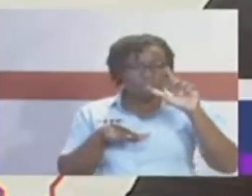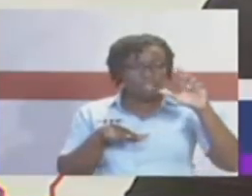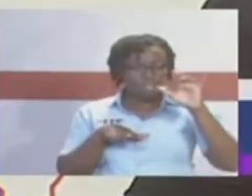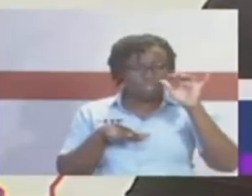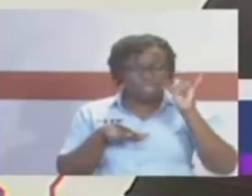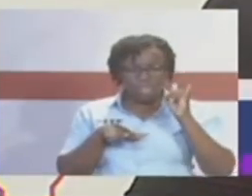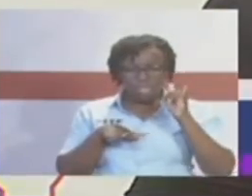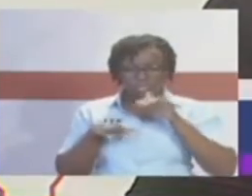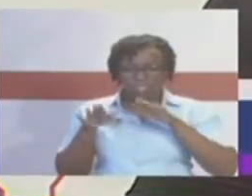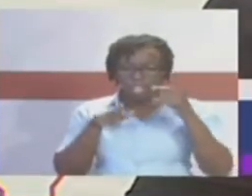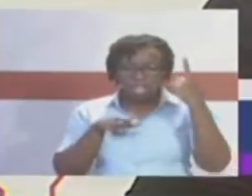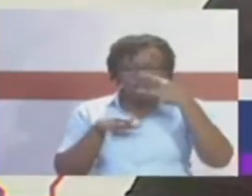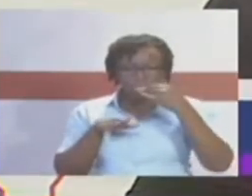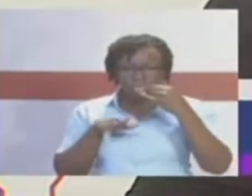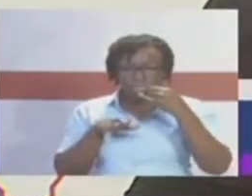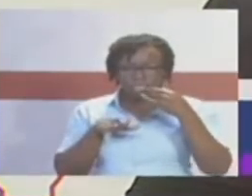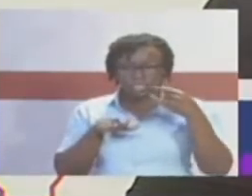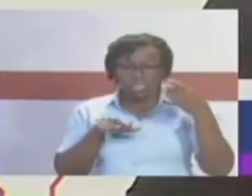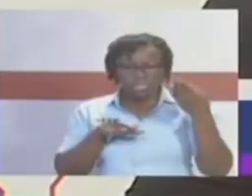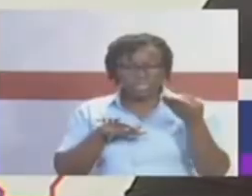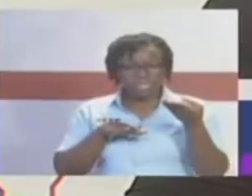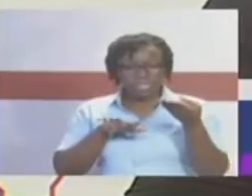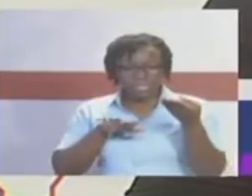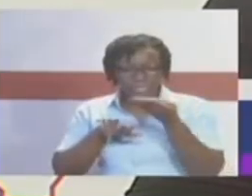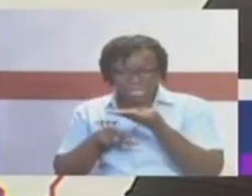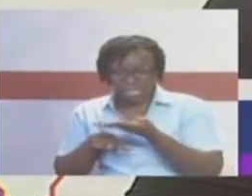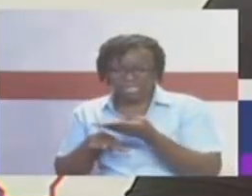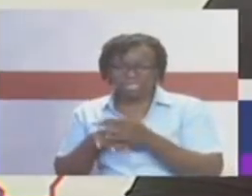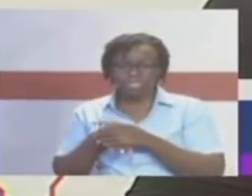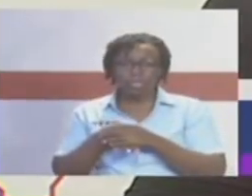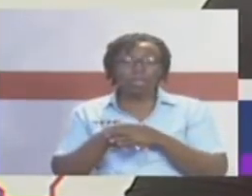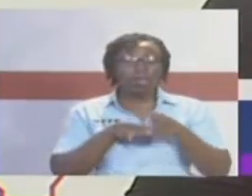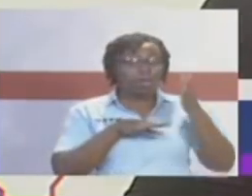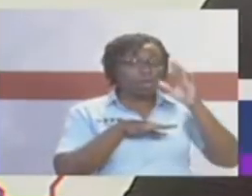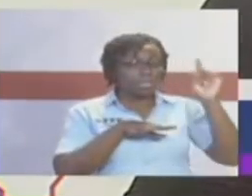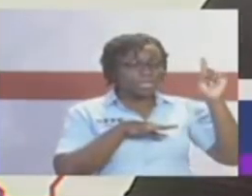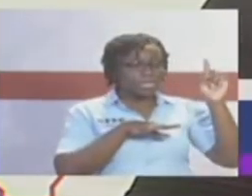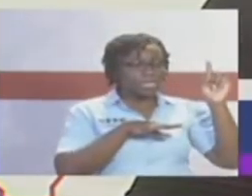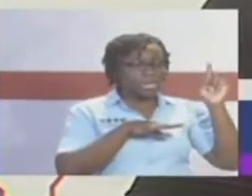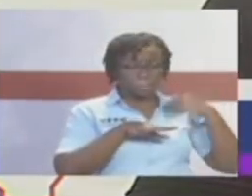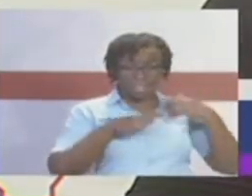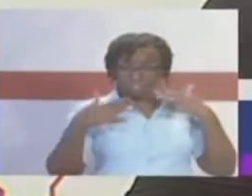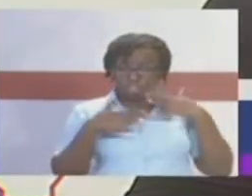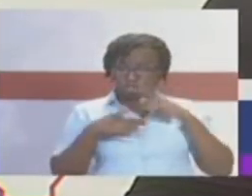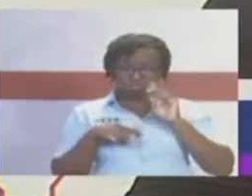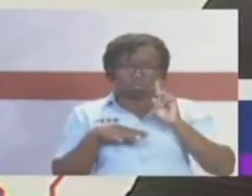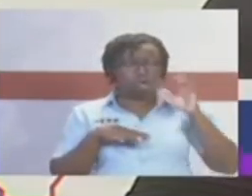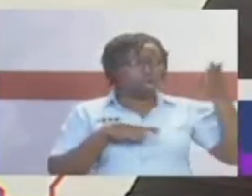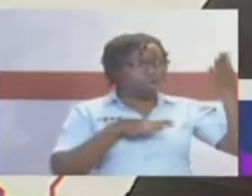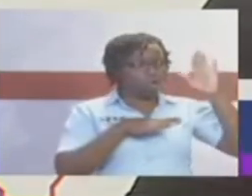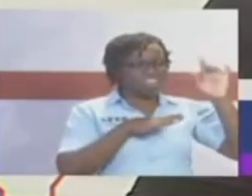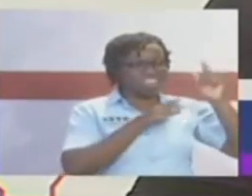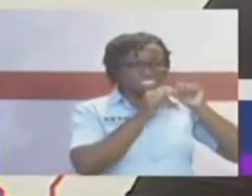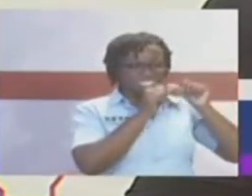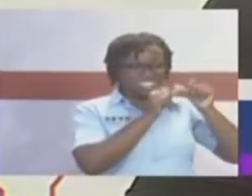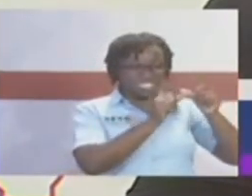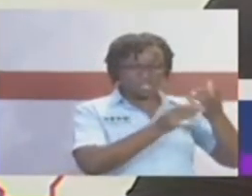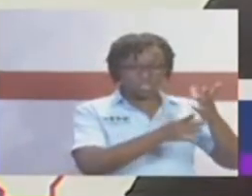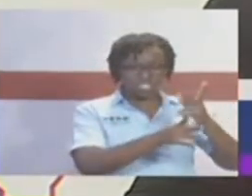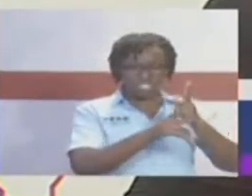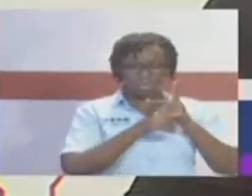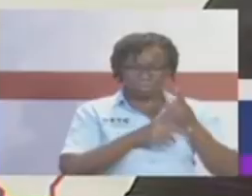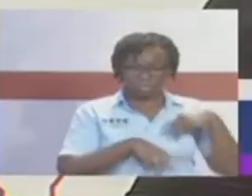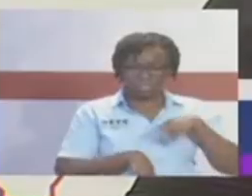me." God has kept us, and God is still keeping us. At Couva, I am proud and happy to serve with